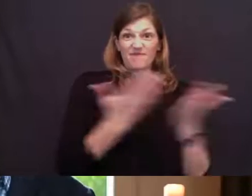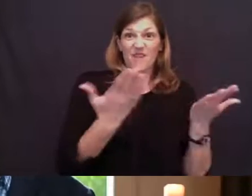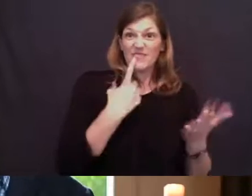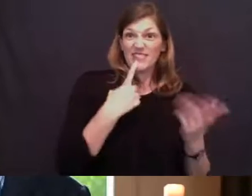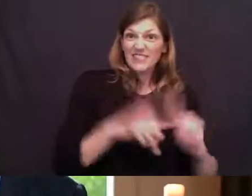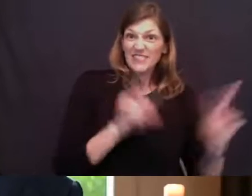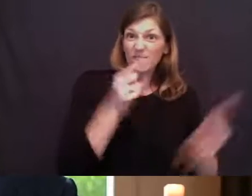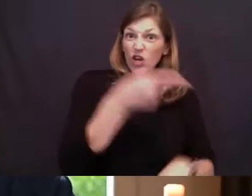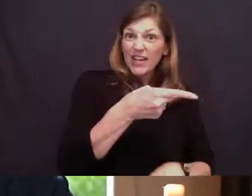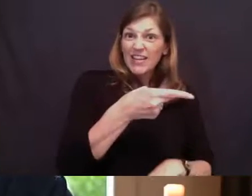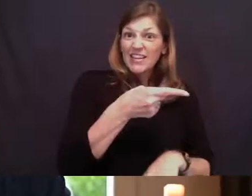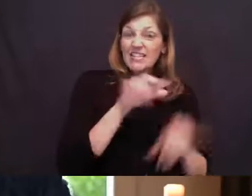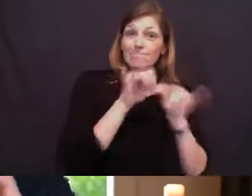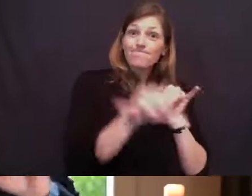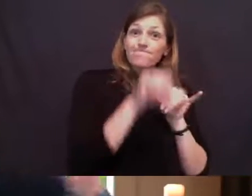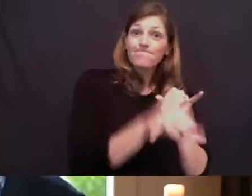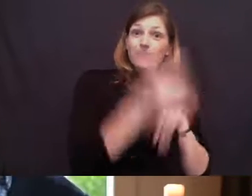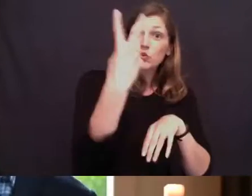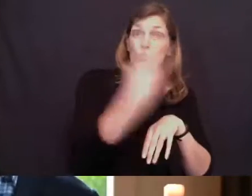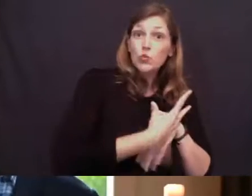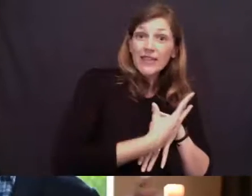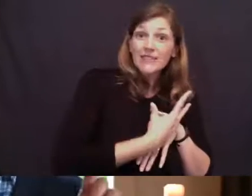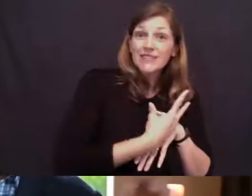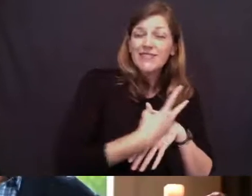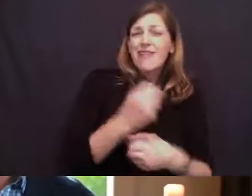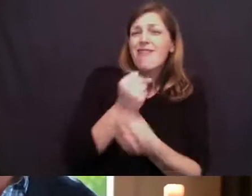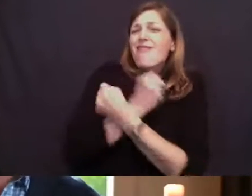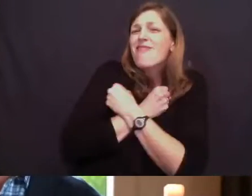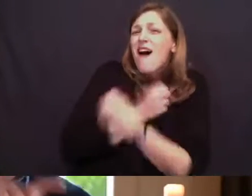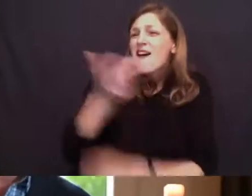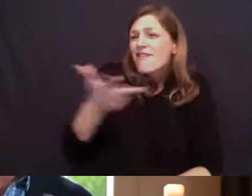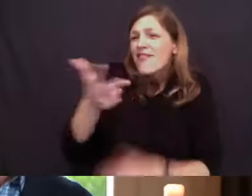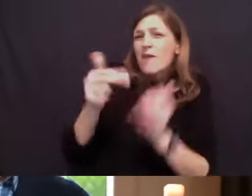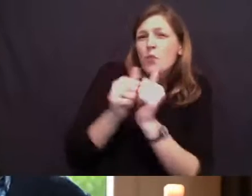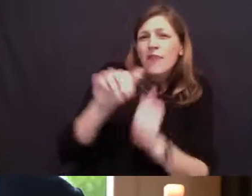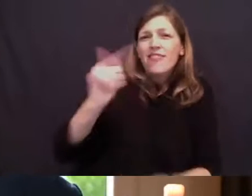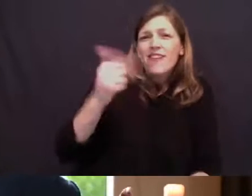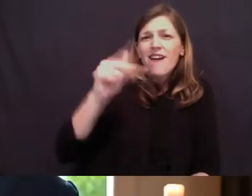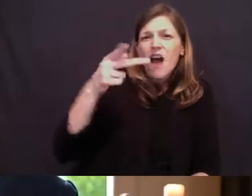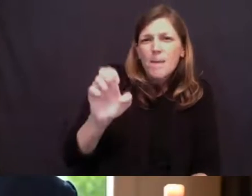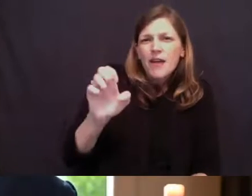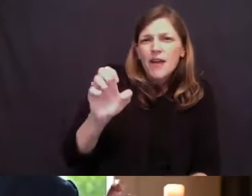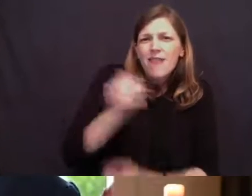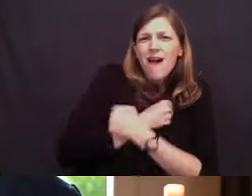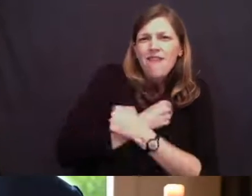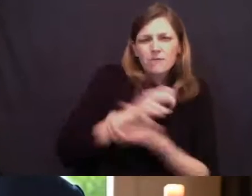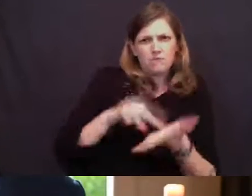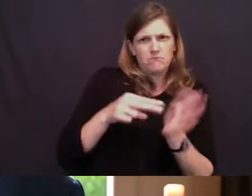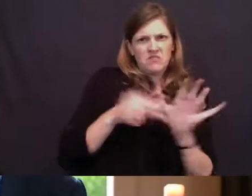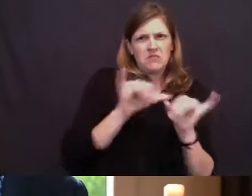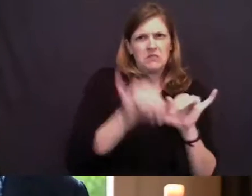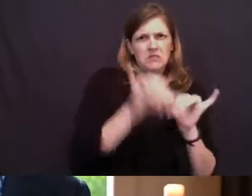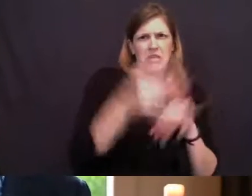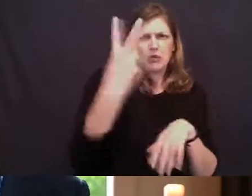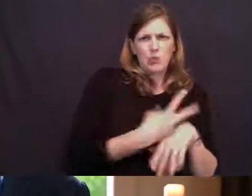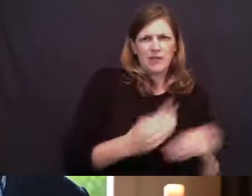he stayed 2 days longer. He loved them with agape love, so he stayed 2 days longer.